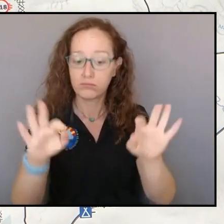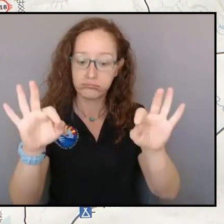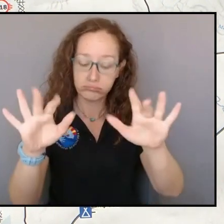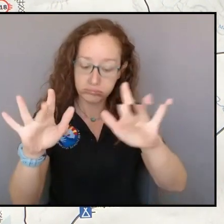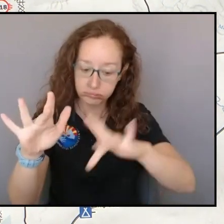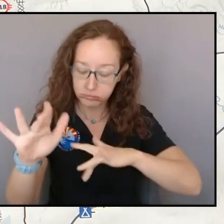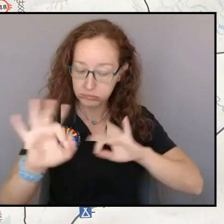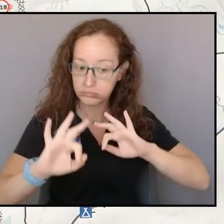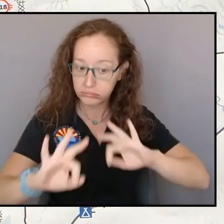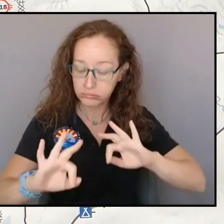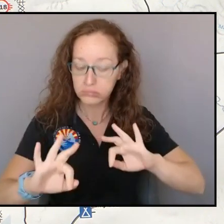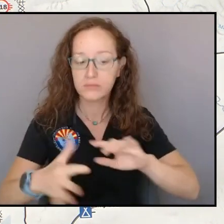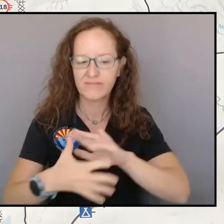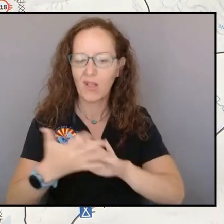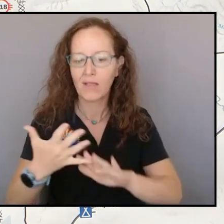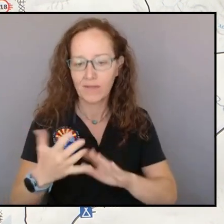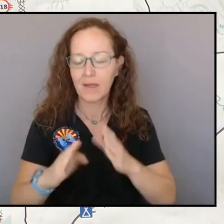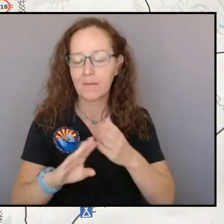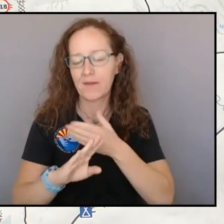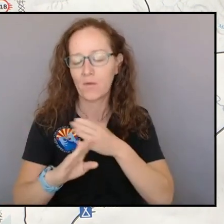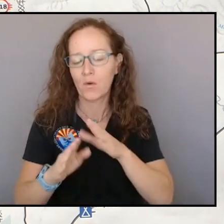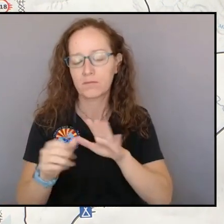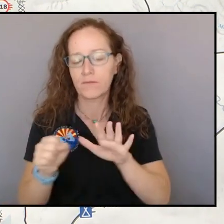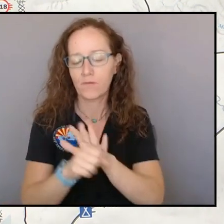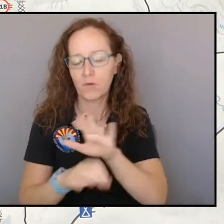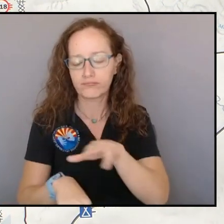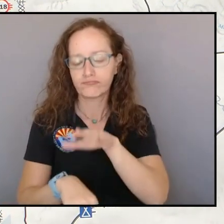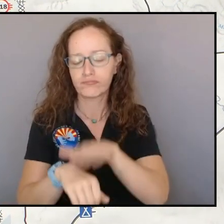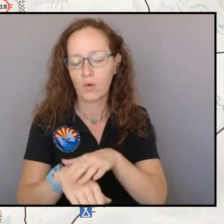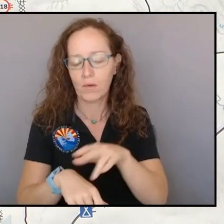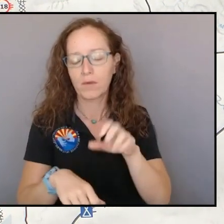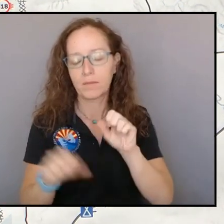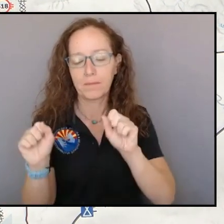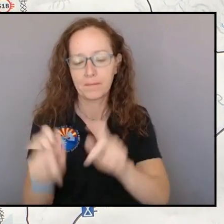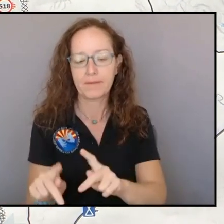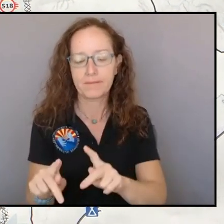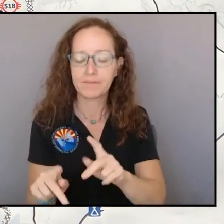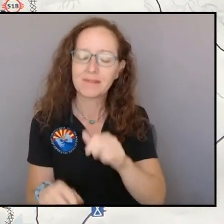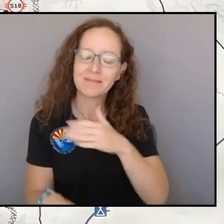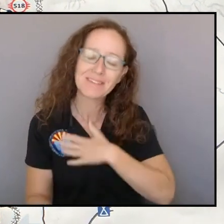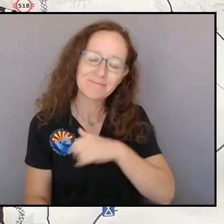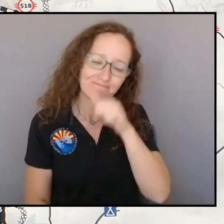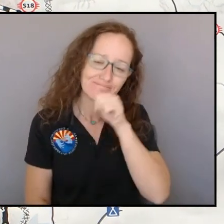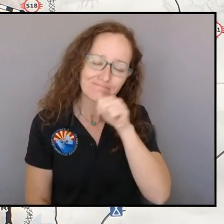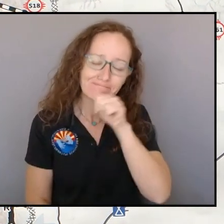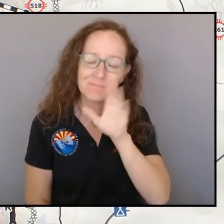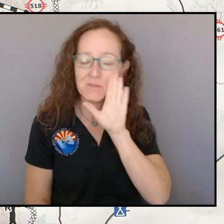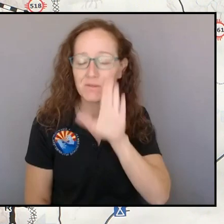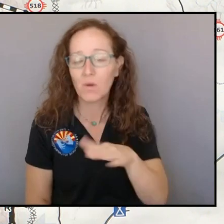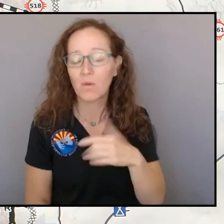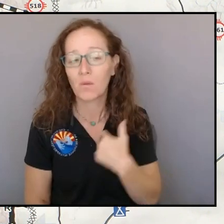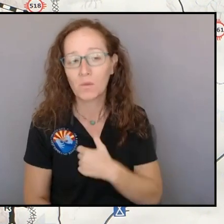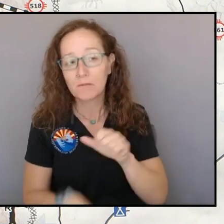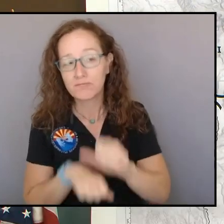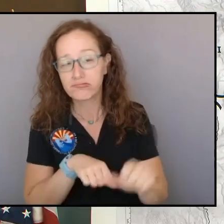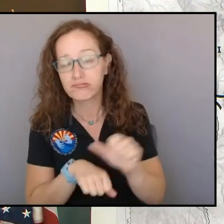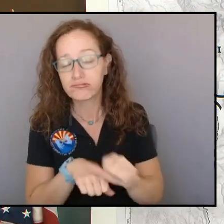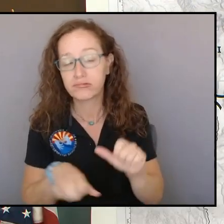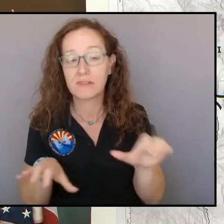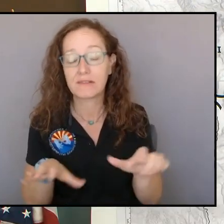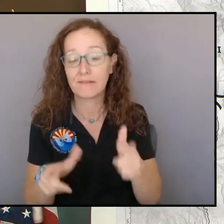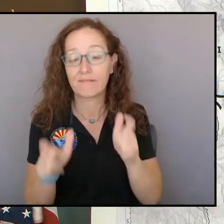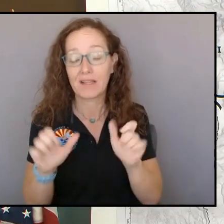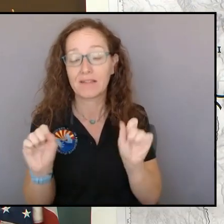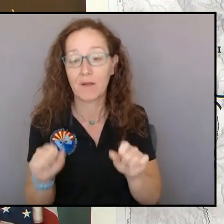normalcy. So please be patient and know that we're working as quickly as possible to get you back to normalcy. So a